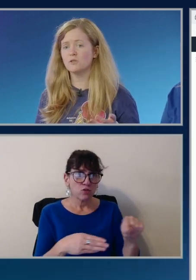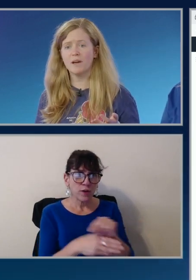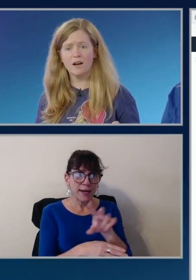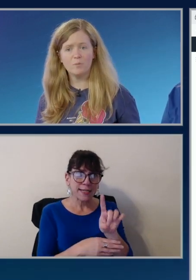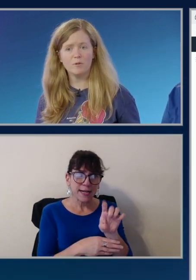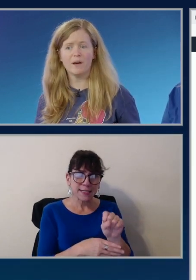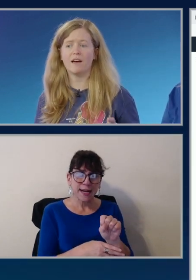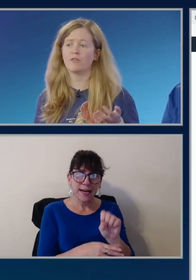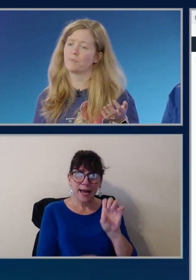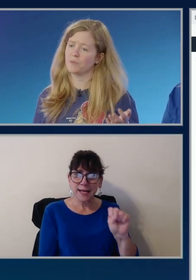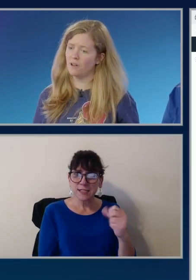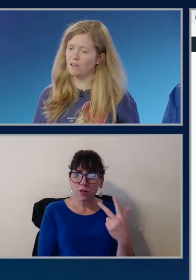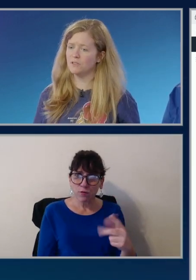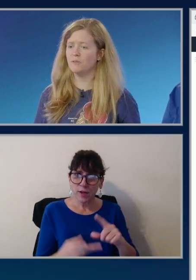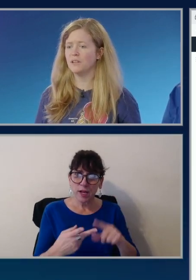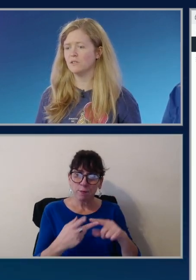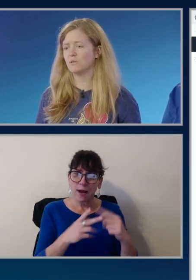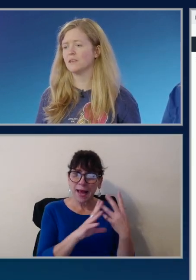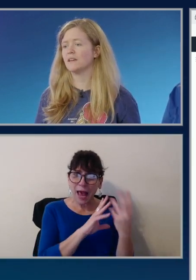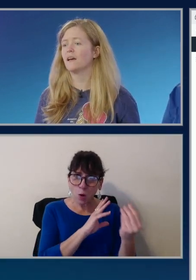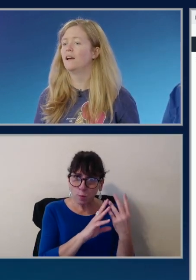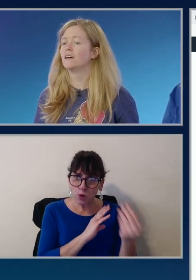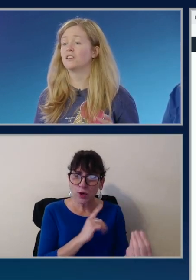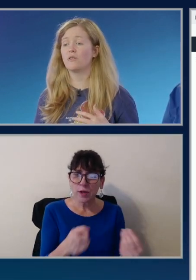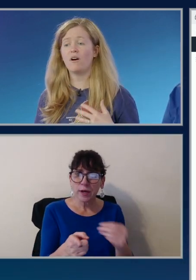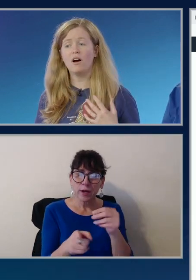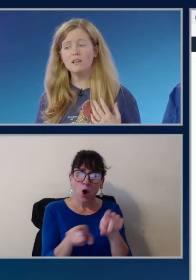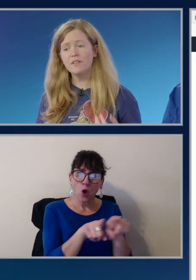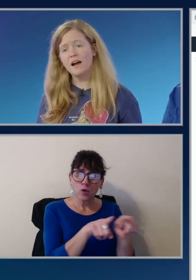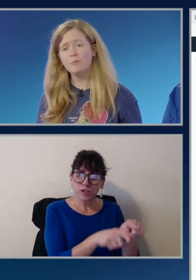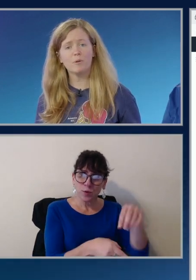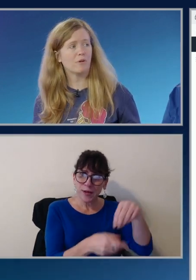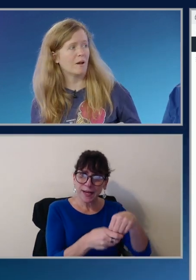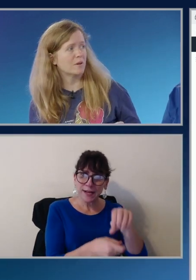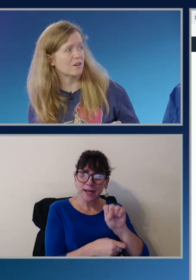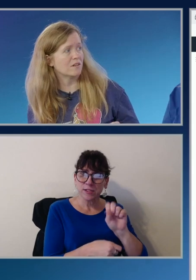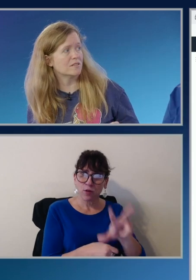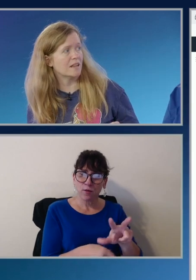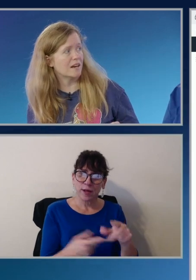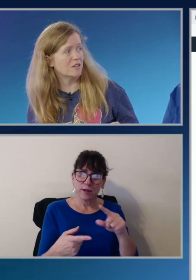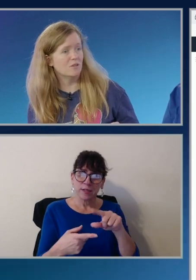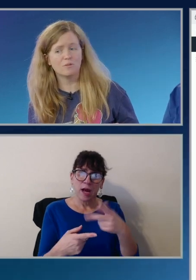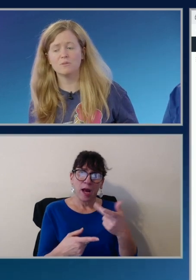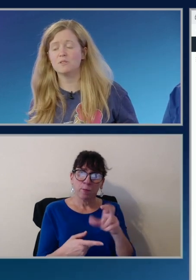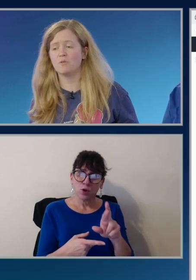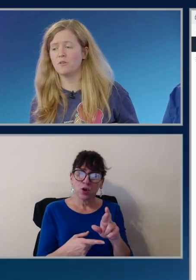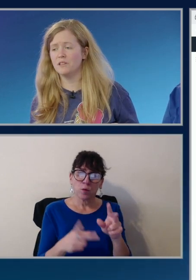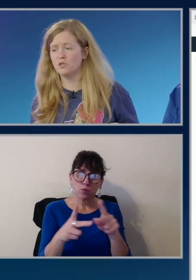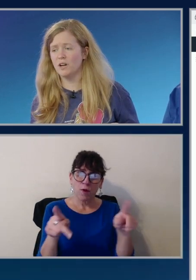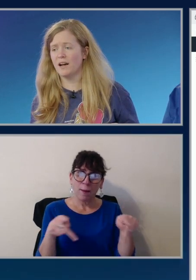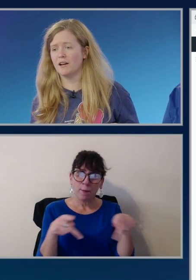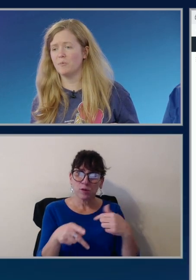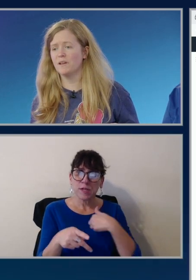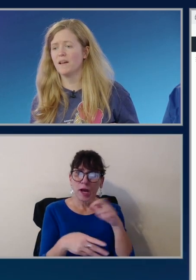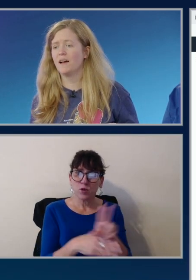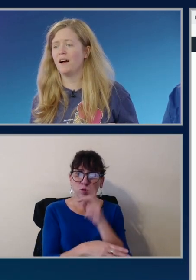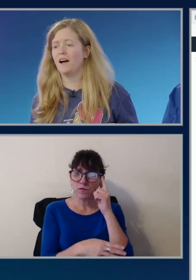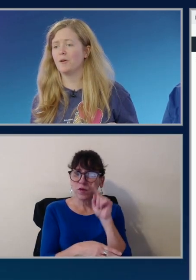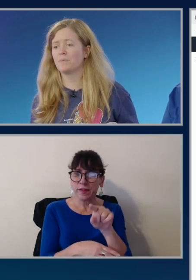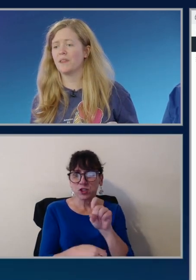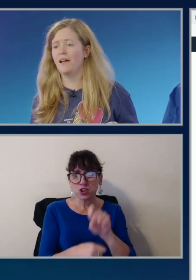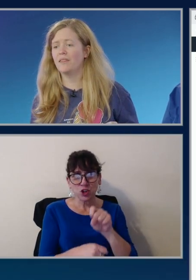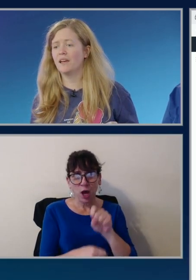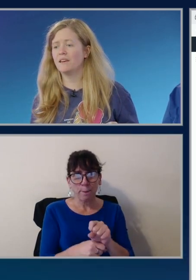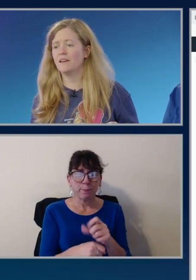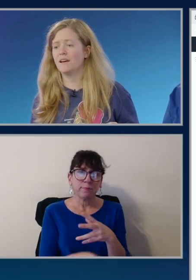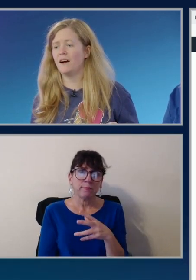S3. Here's my output path, also in S3. Here are all of the hyperparameters that I used for this job.